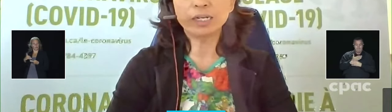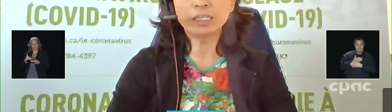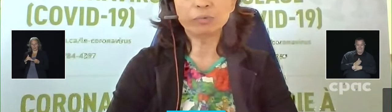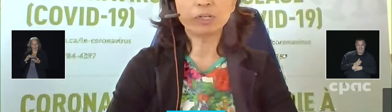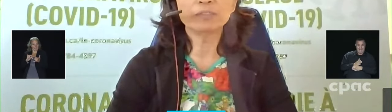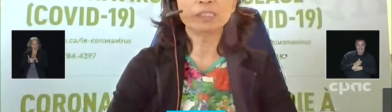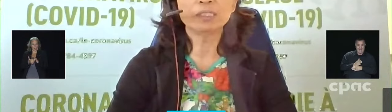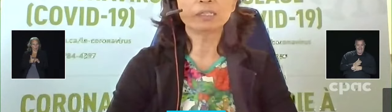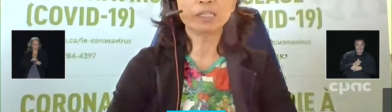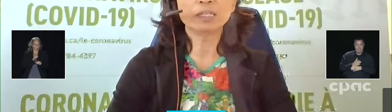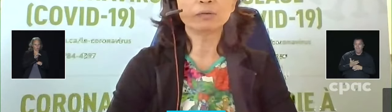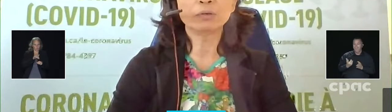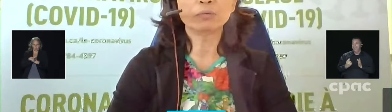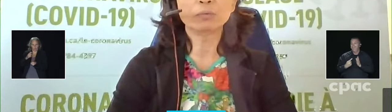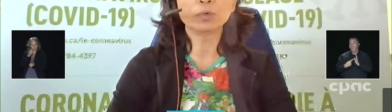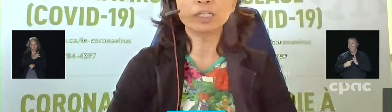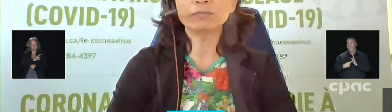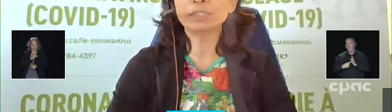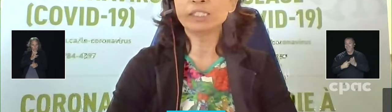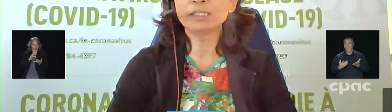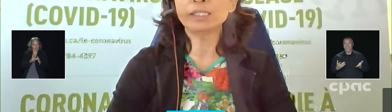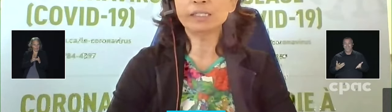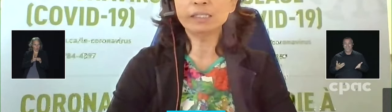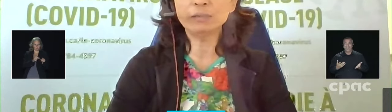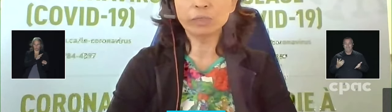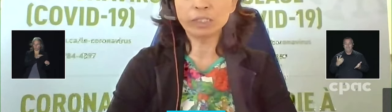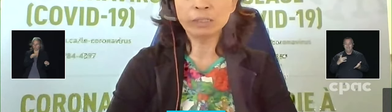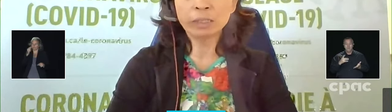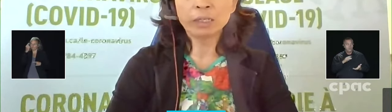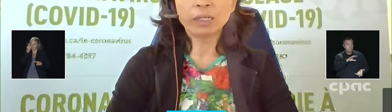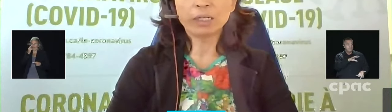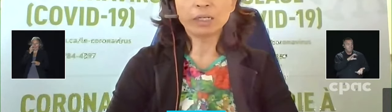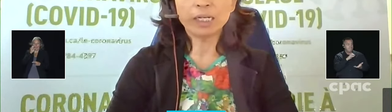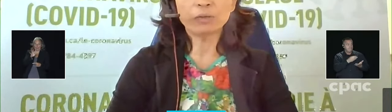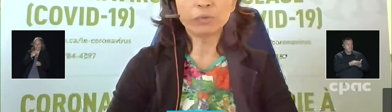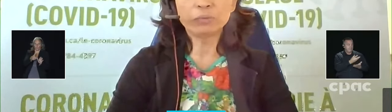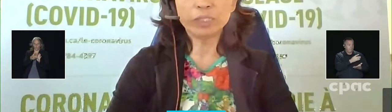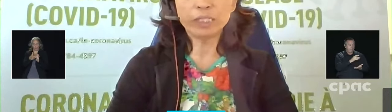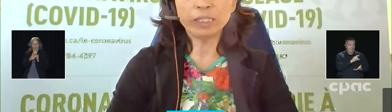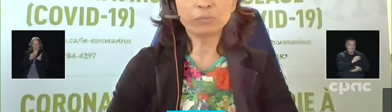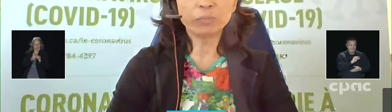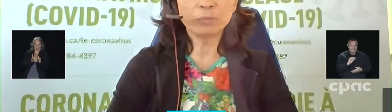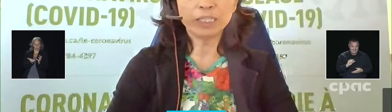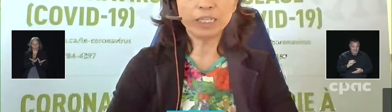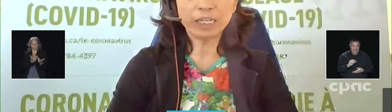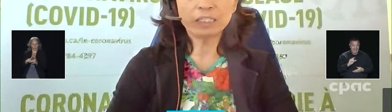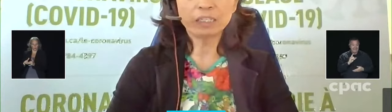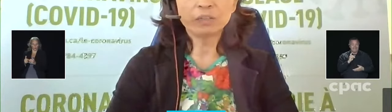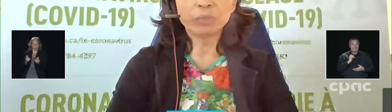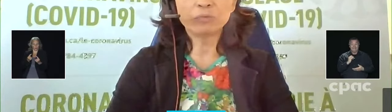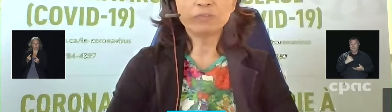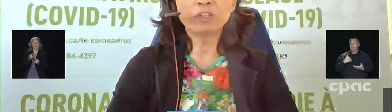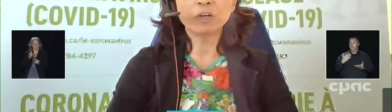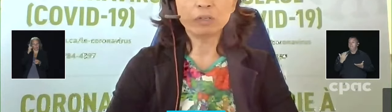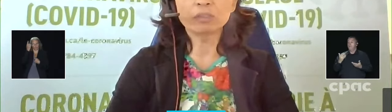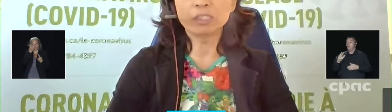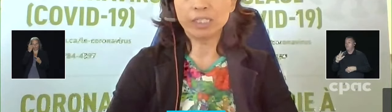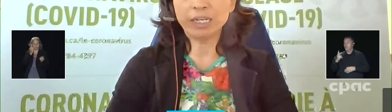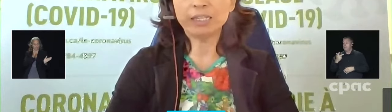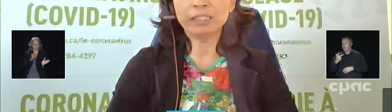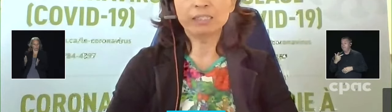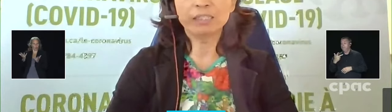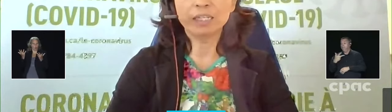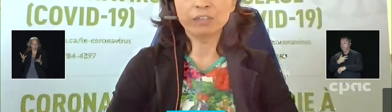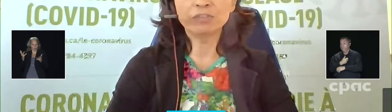implementation side. The provinces are looking at, well, what if we did need one? How would we implement that? But we've got